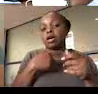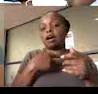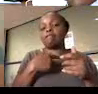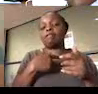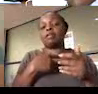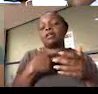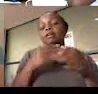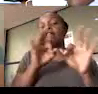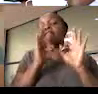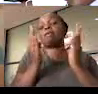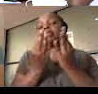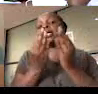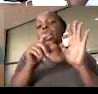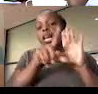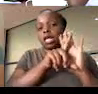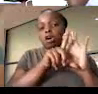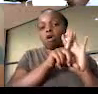Oh. funerals.